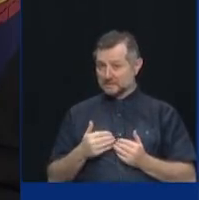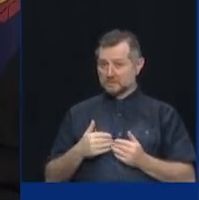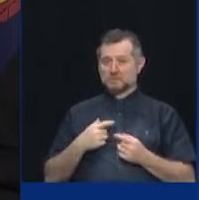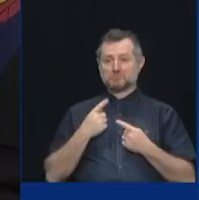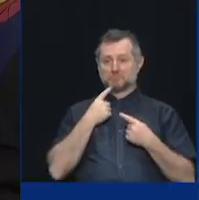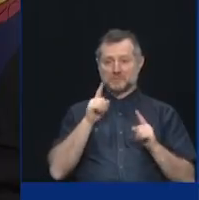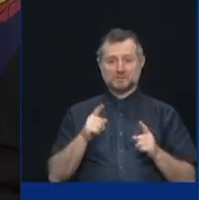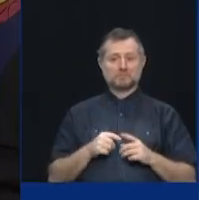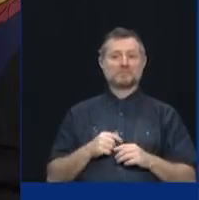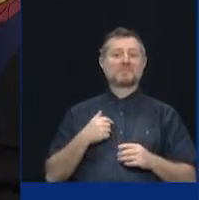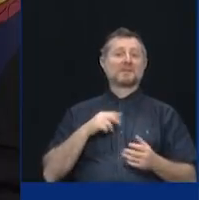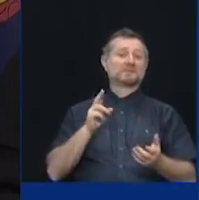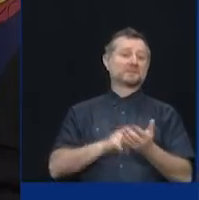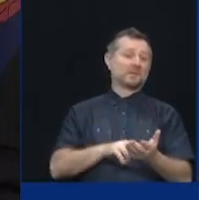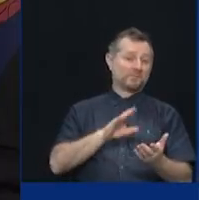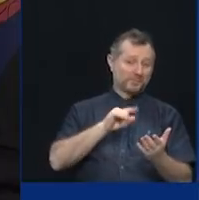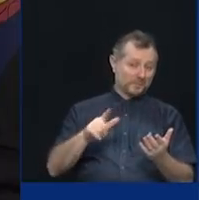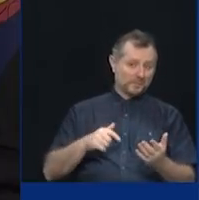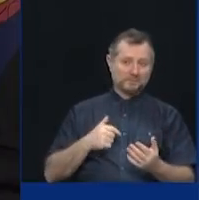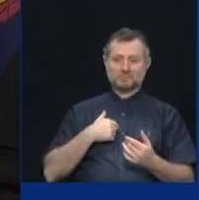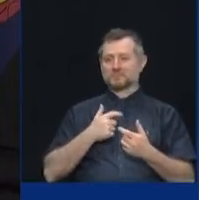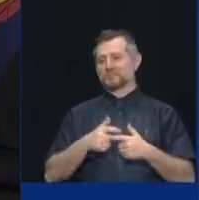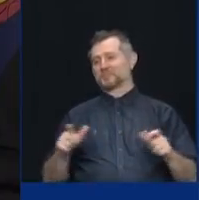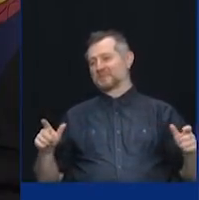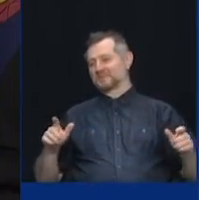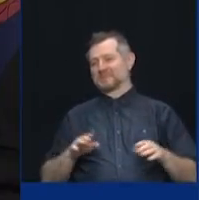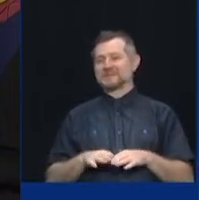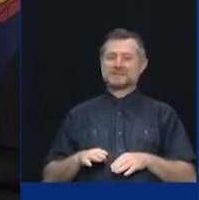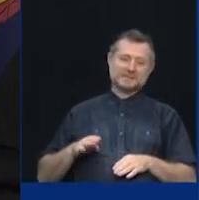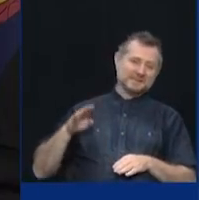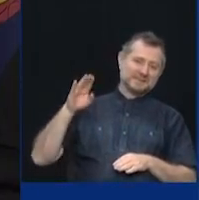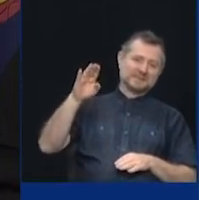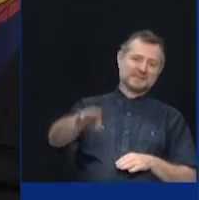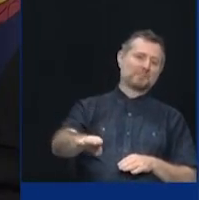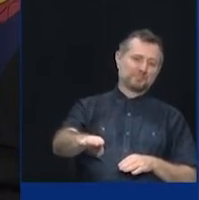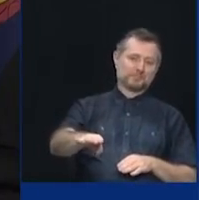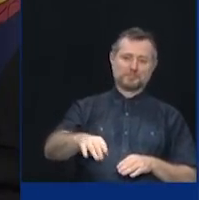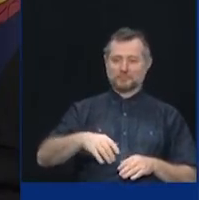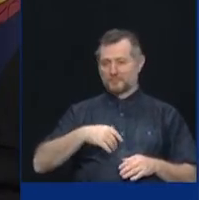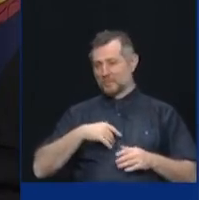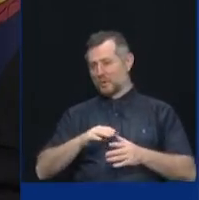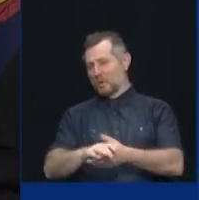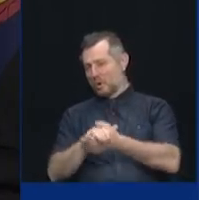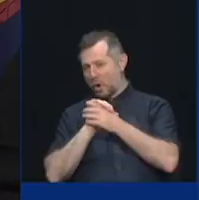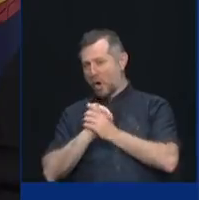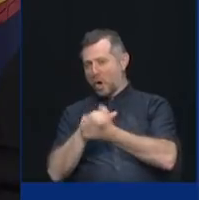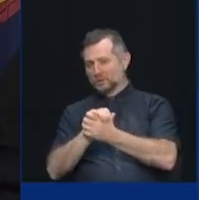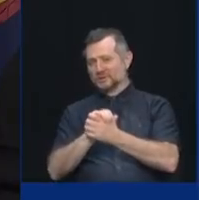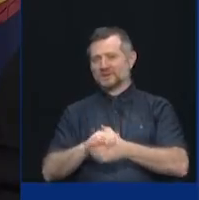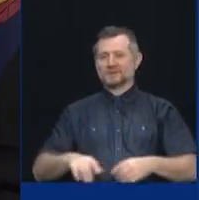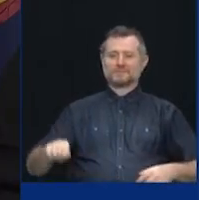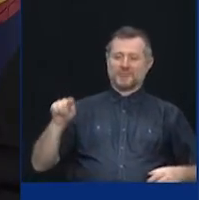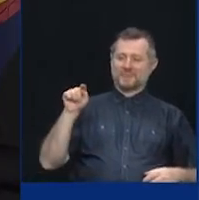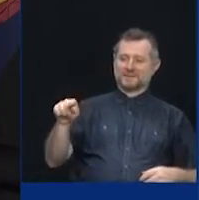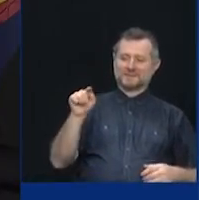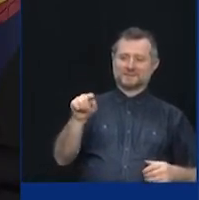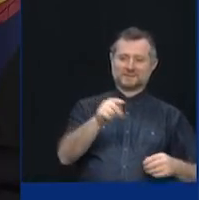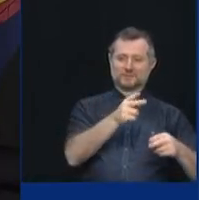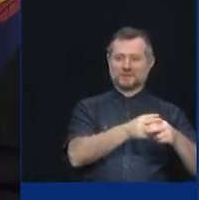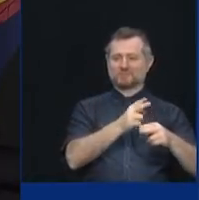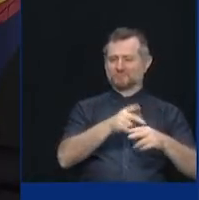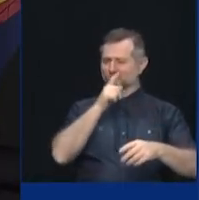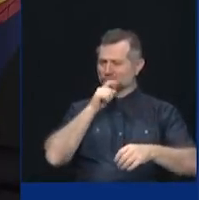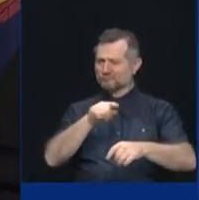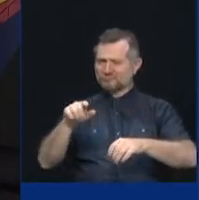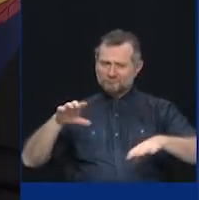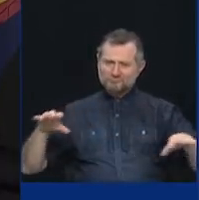and we're going to take a step forward today. Congratulations to everyone who worked so hard to make this a reality.